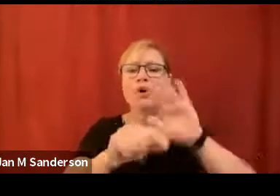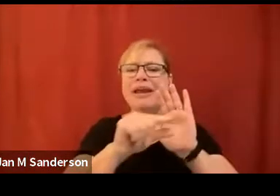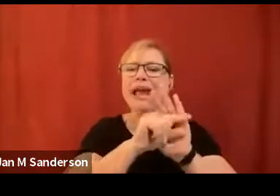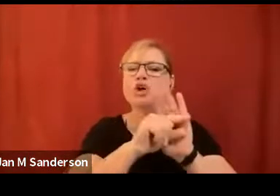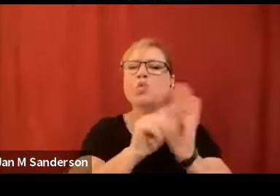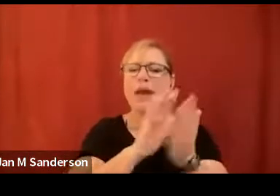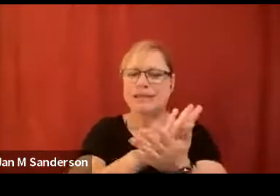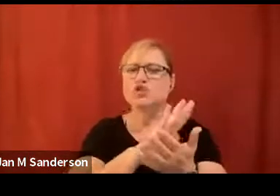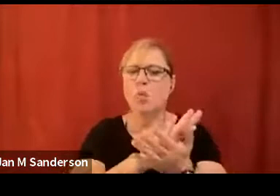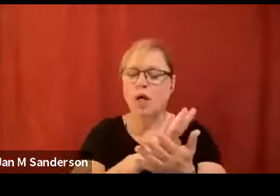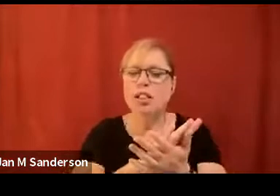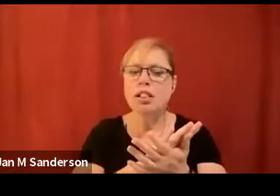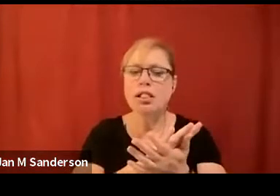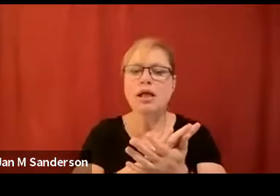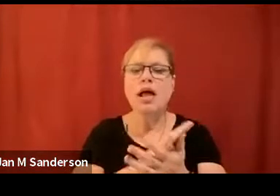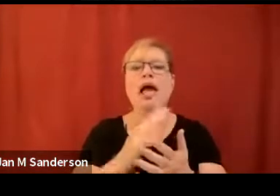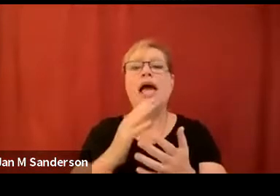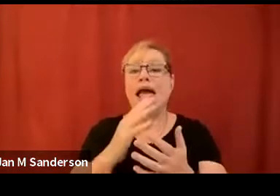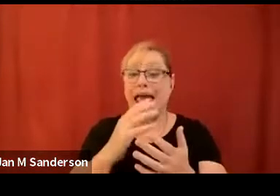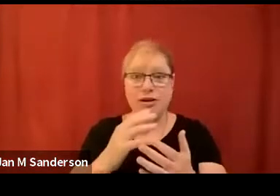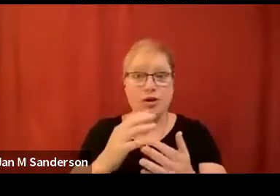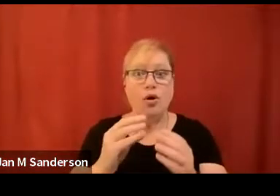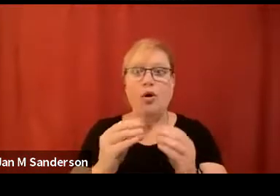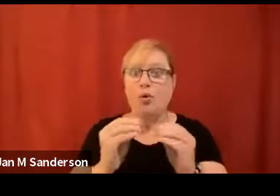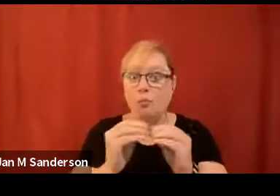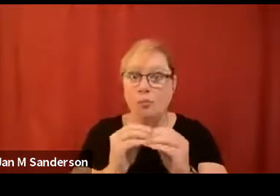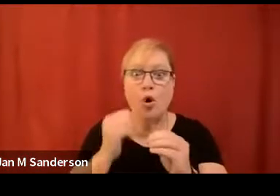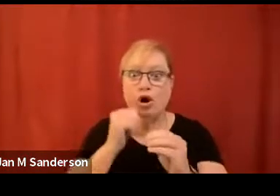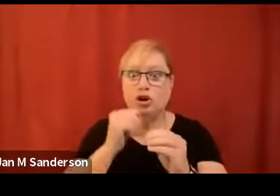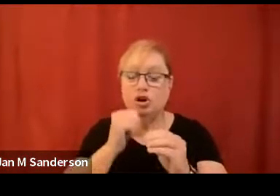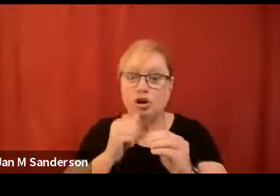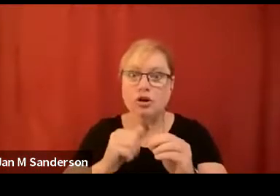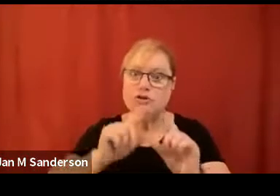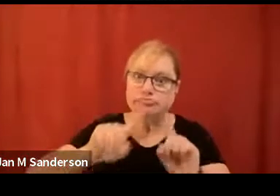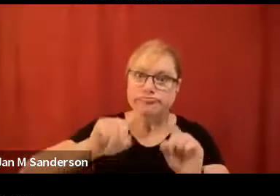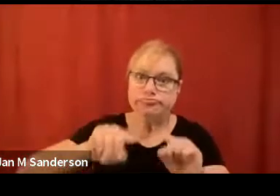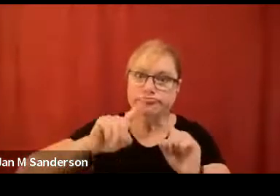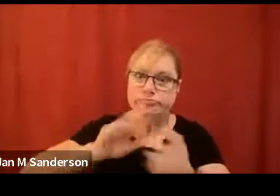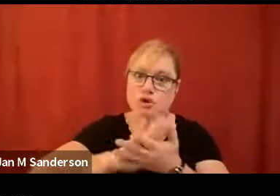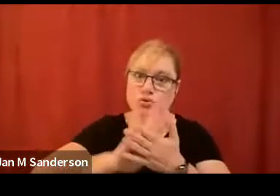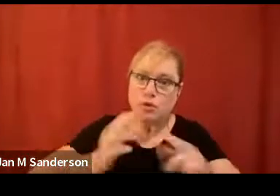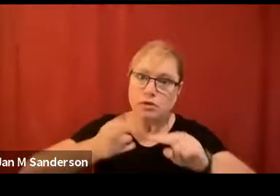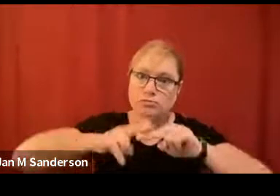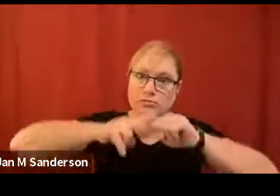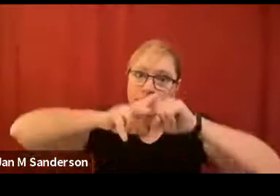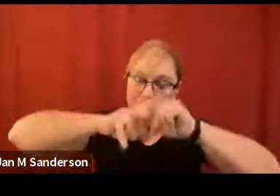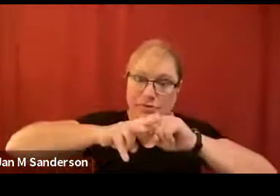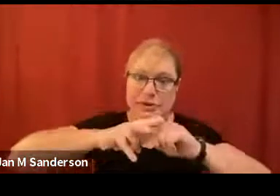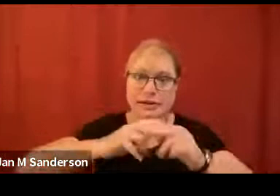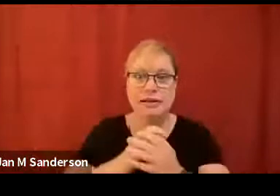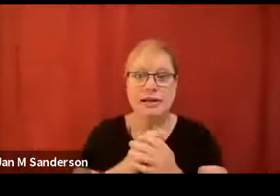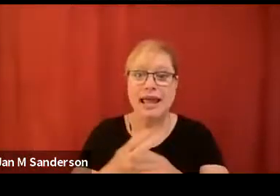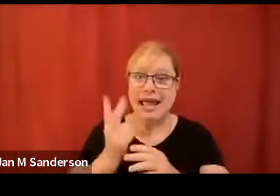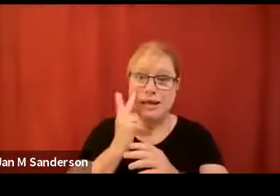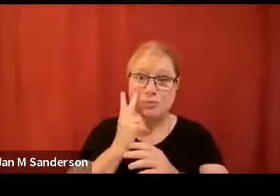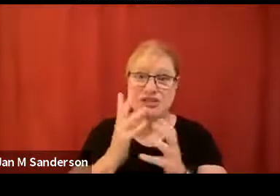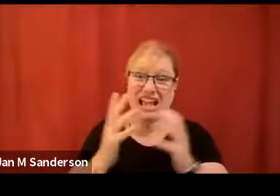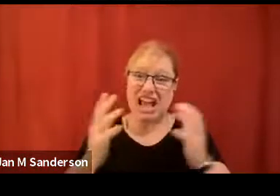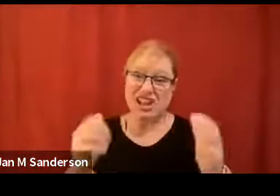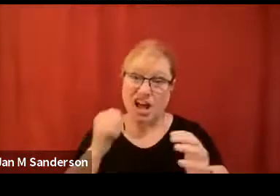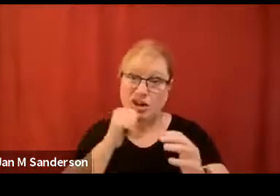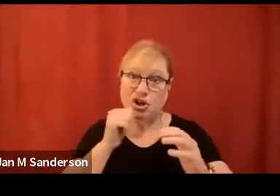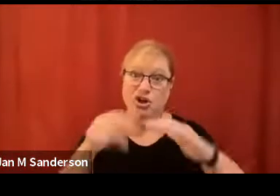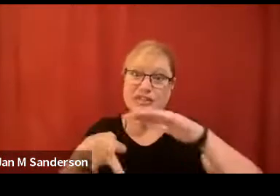When we got those enrollment rates up as a world with the Millennium Development Goals, we were really seeing a lot of girls in primary